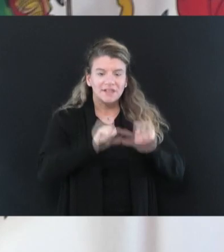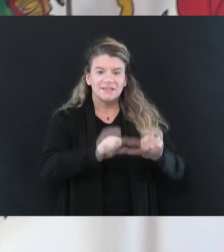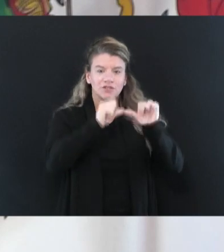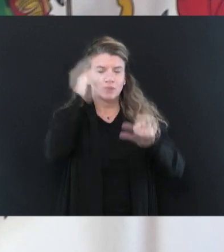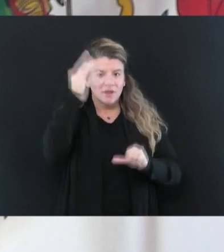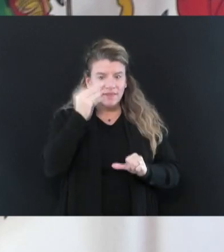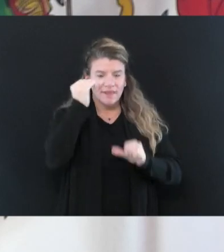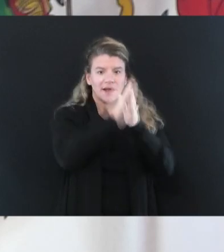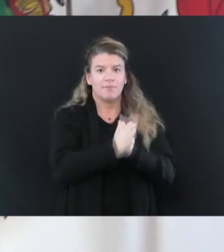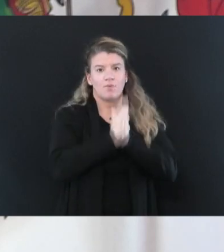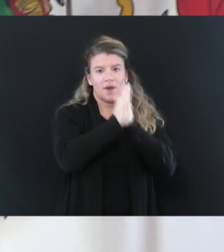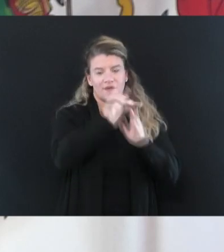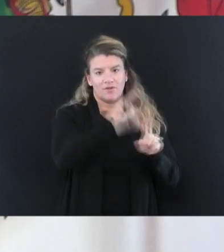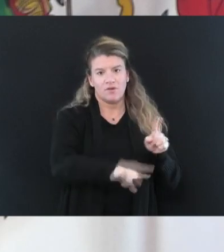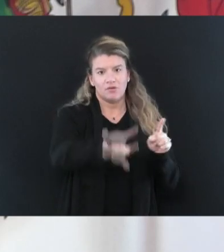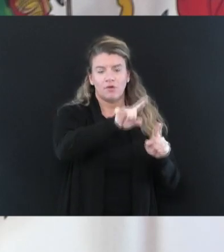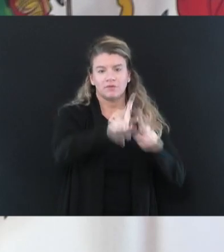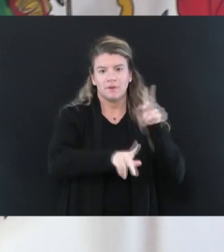please.